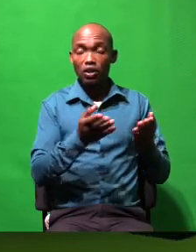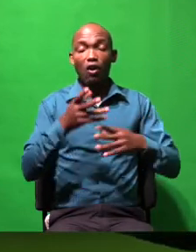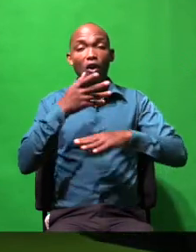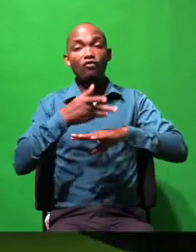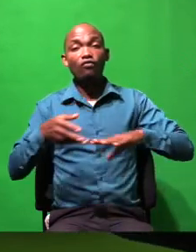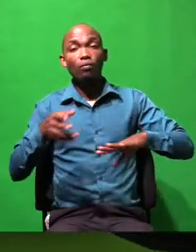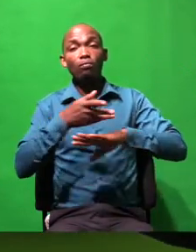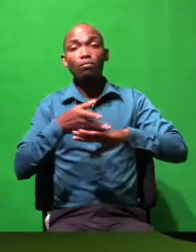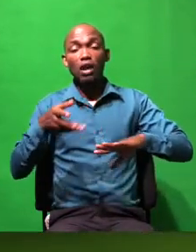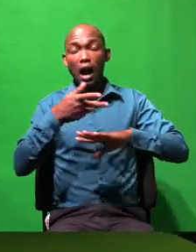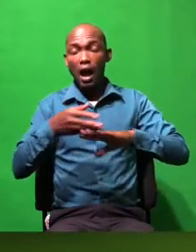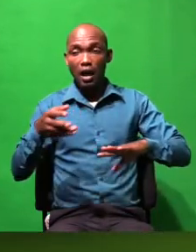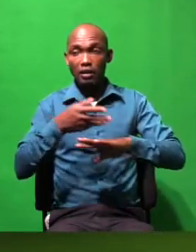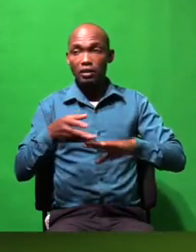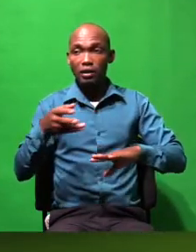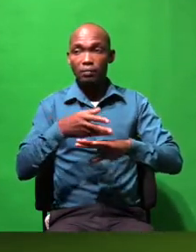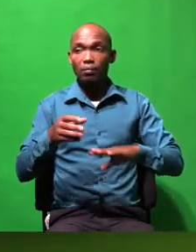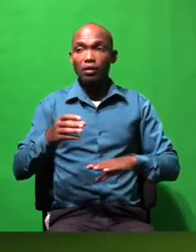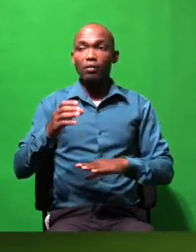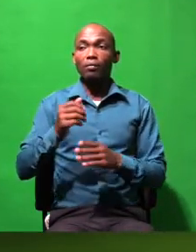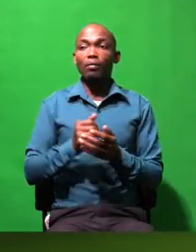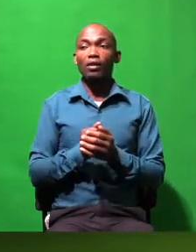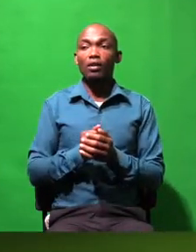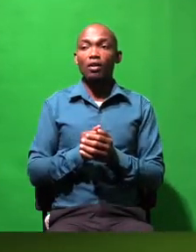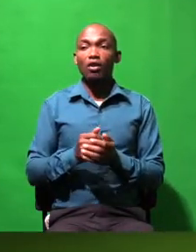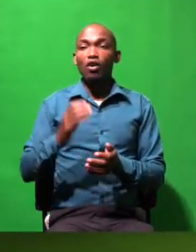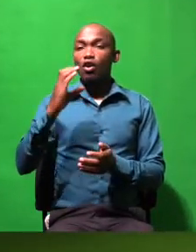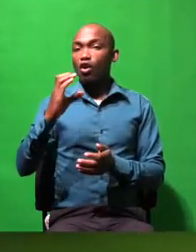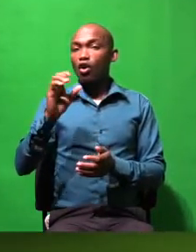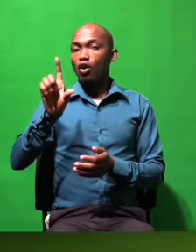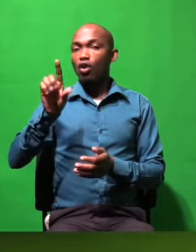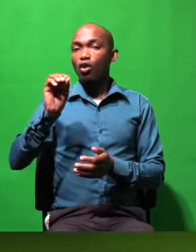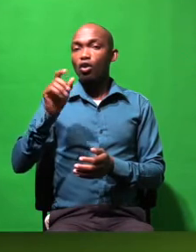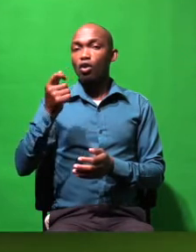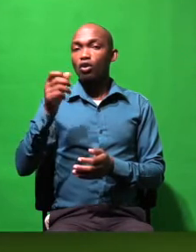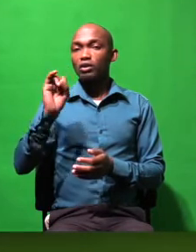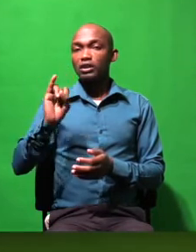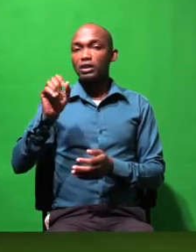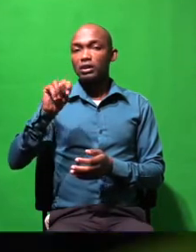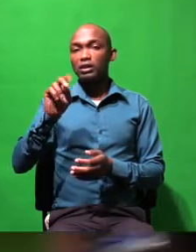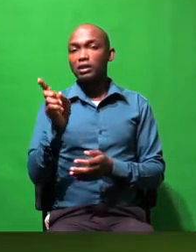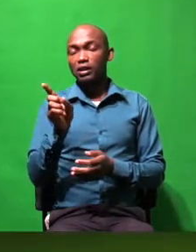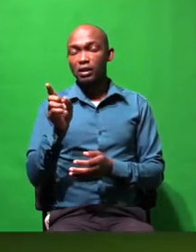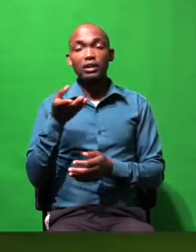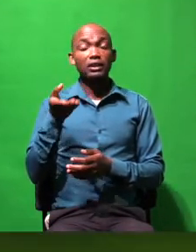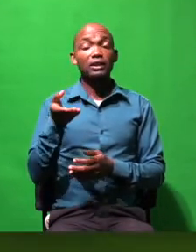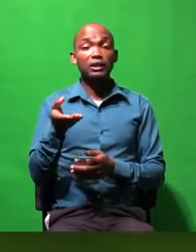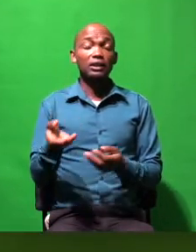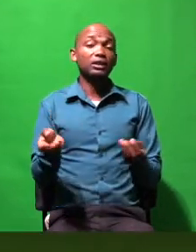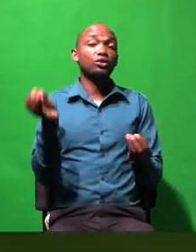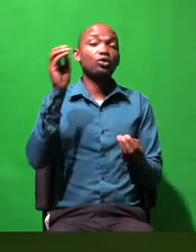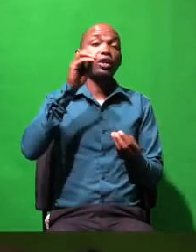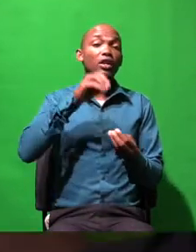blood clotting. So the function of this factor is just to